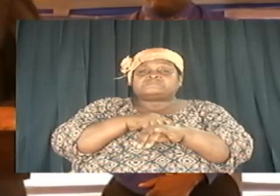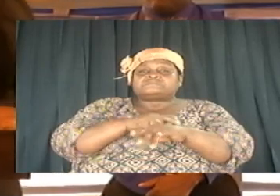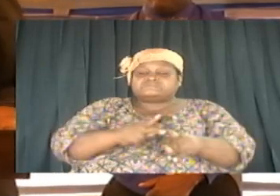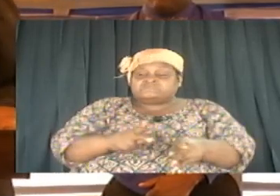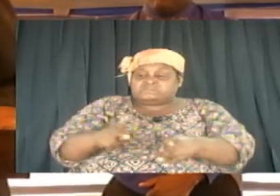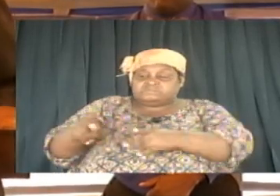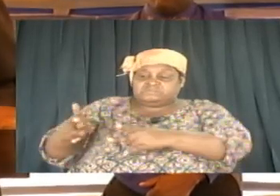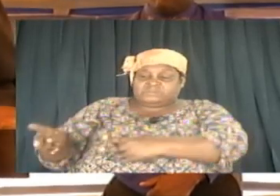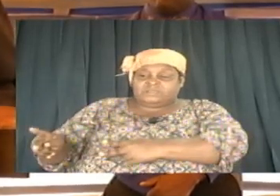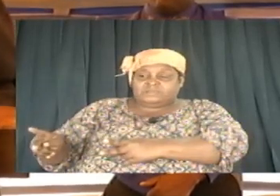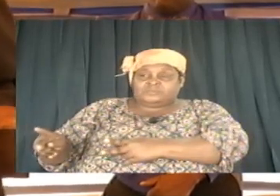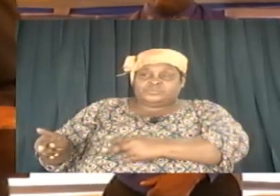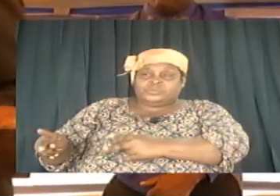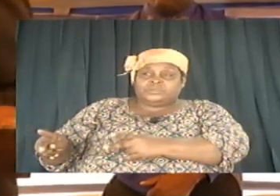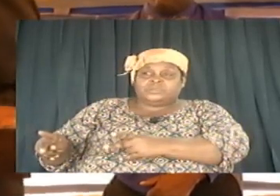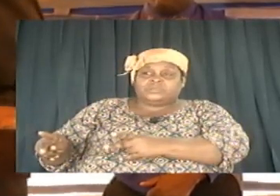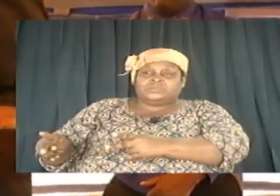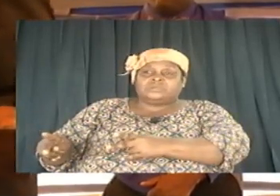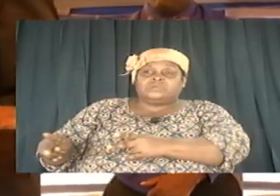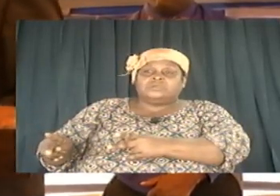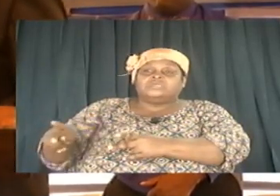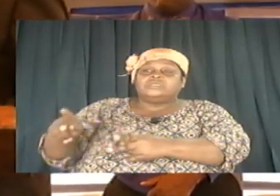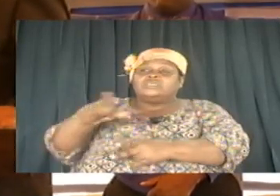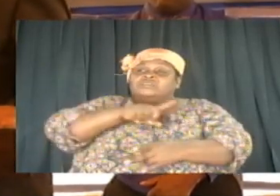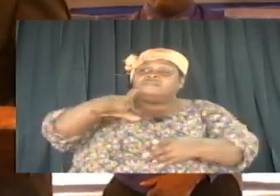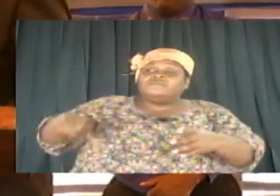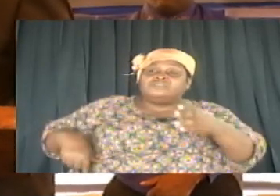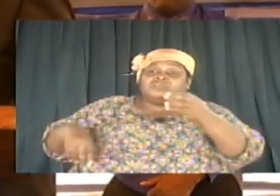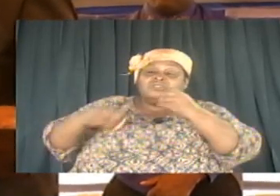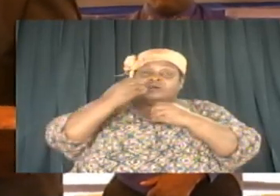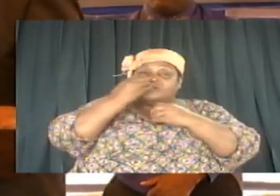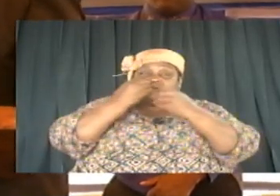preparing for supper.